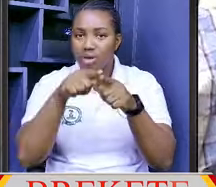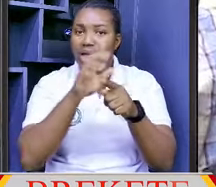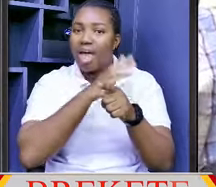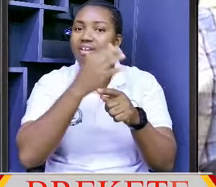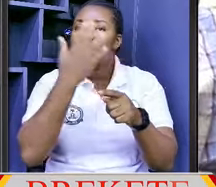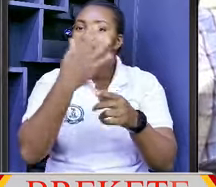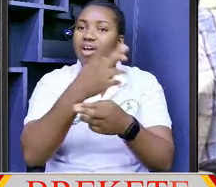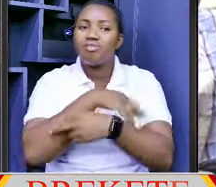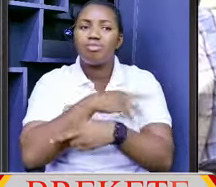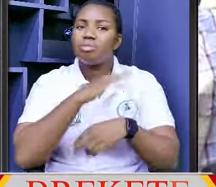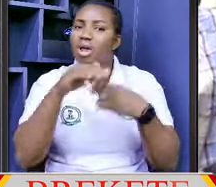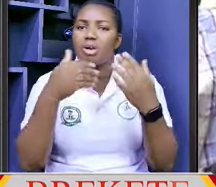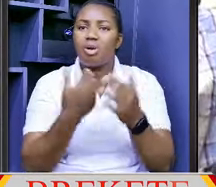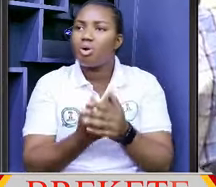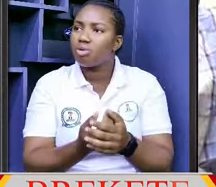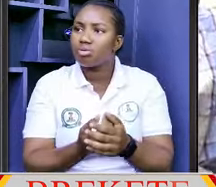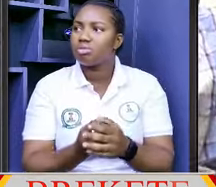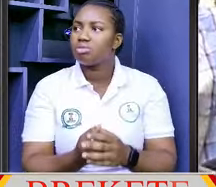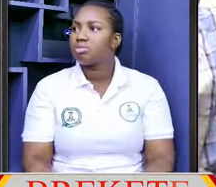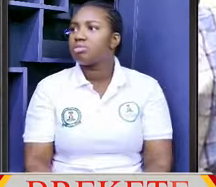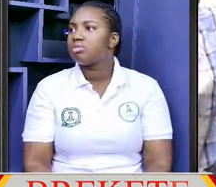store.